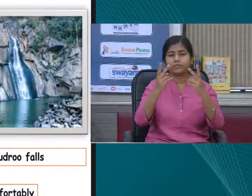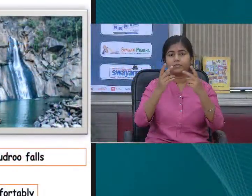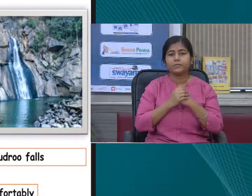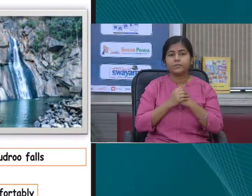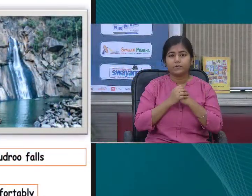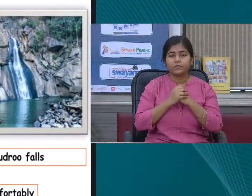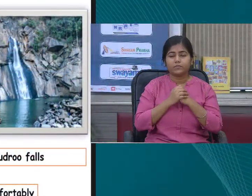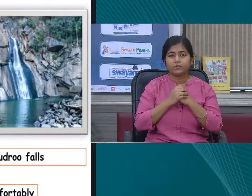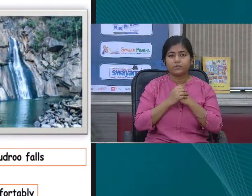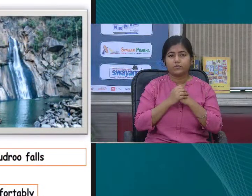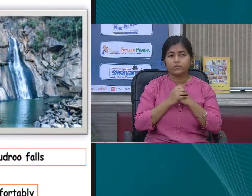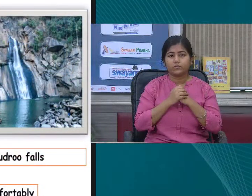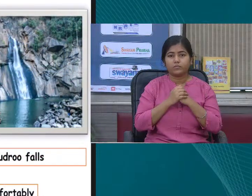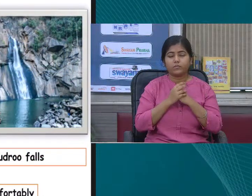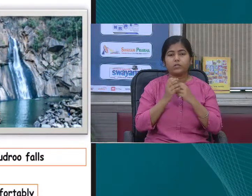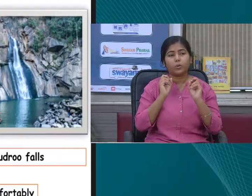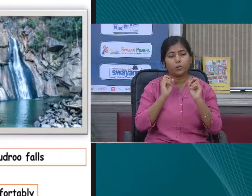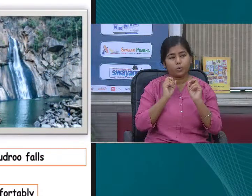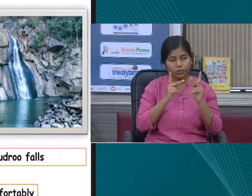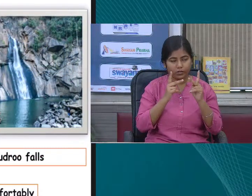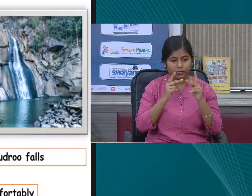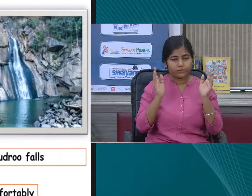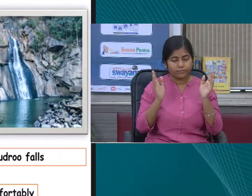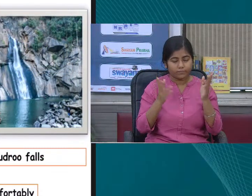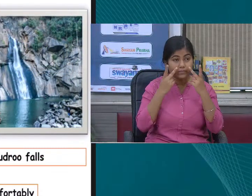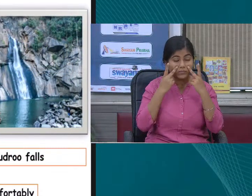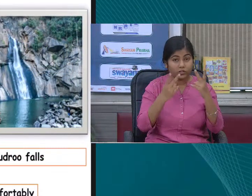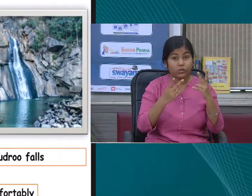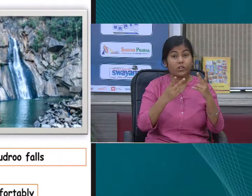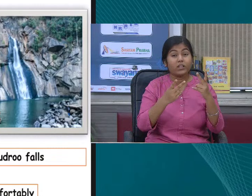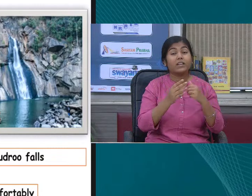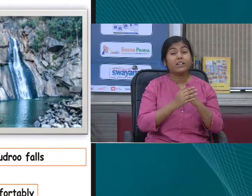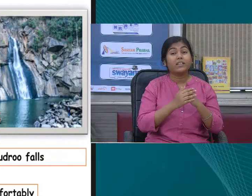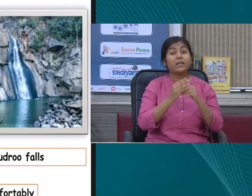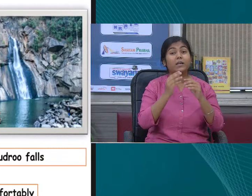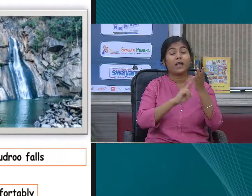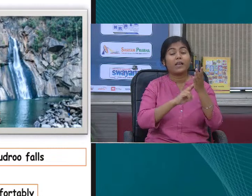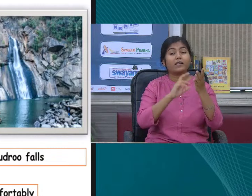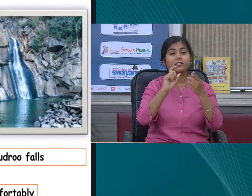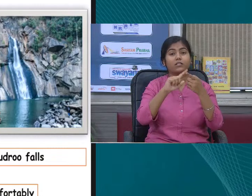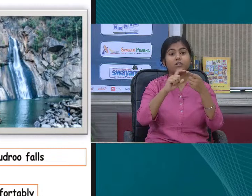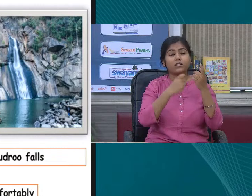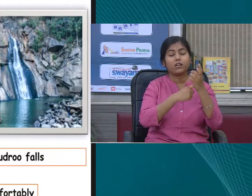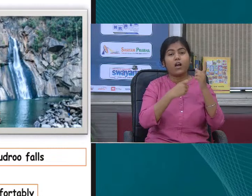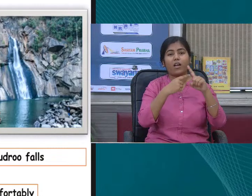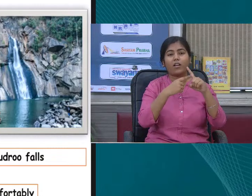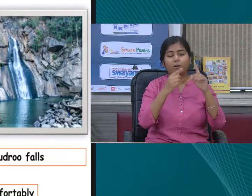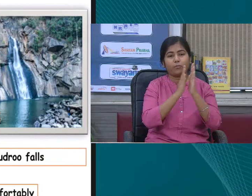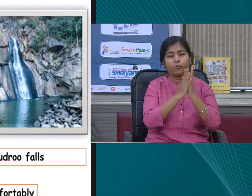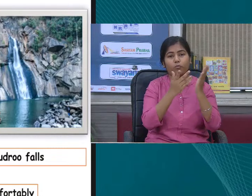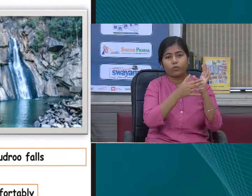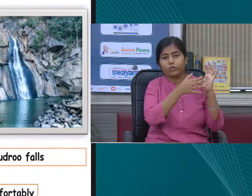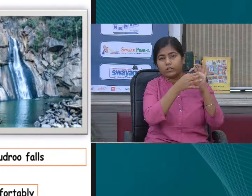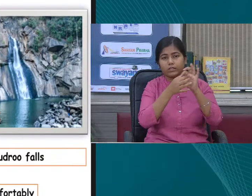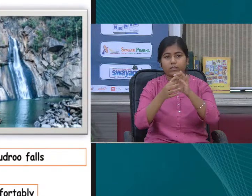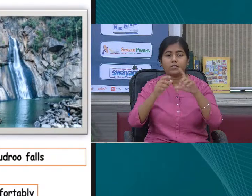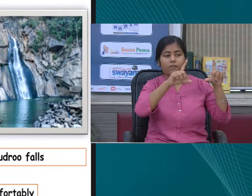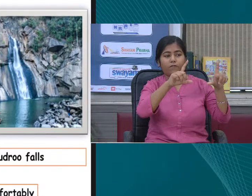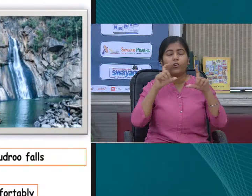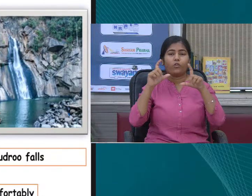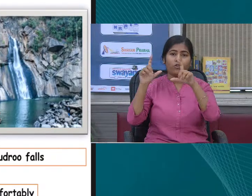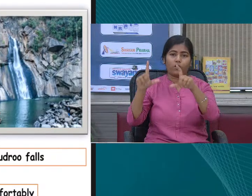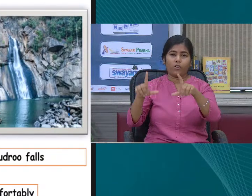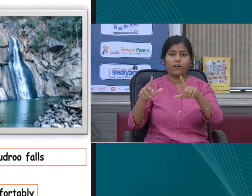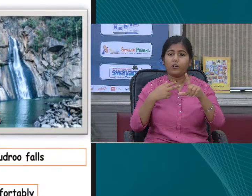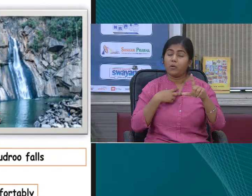Okay, we'll go ahead, Tanvi. Yeah. Actually, this is a text from the NCERT, because of the constraint of the time, I am not going